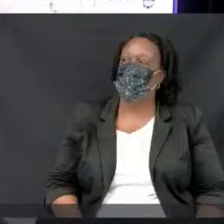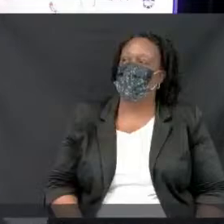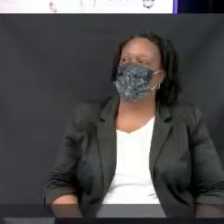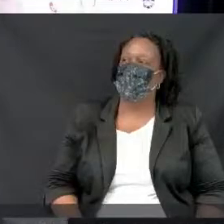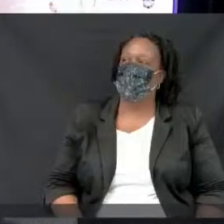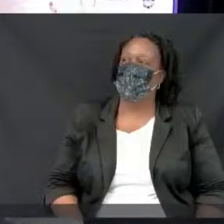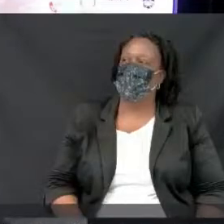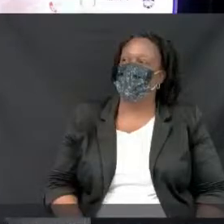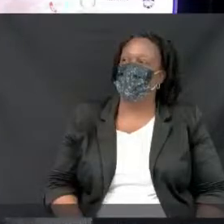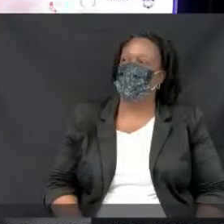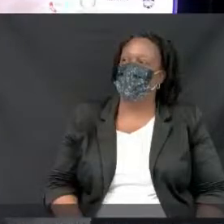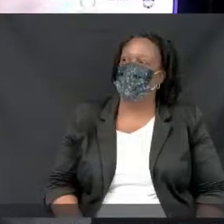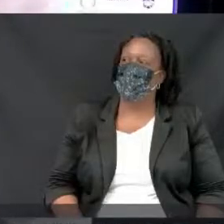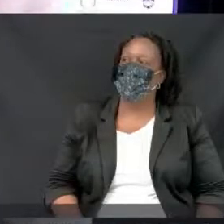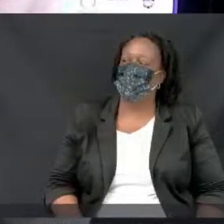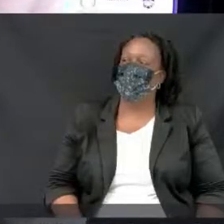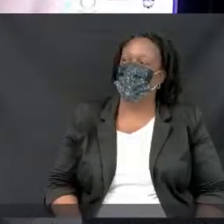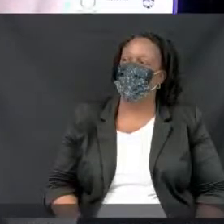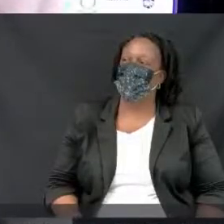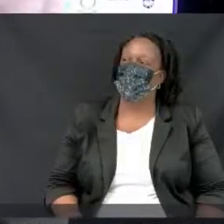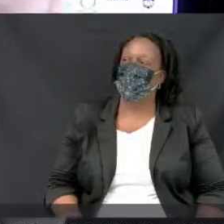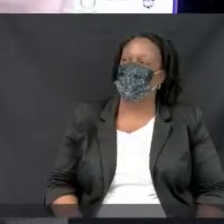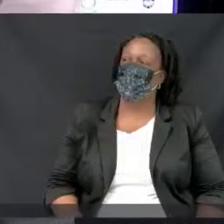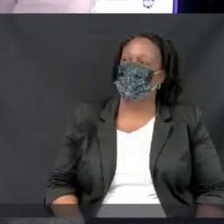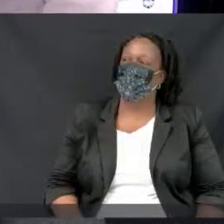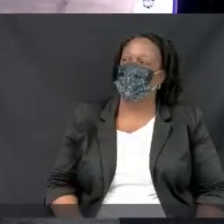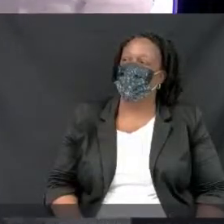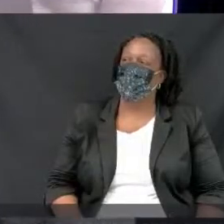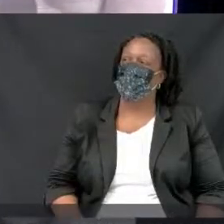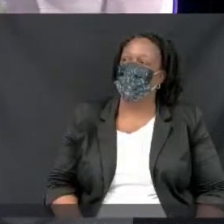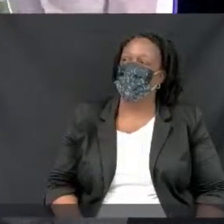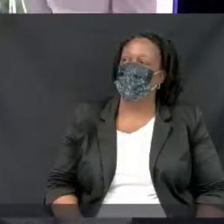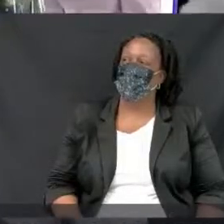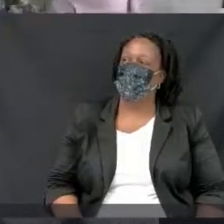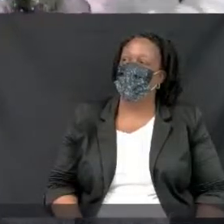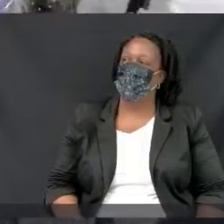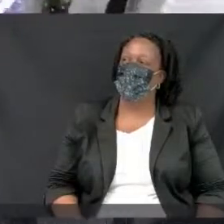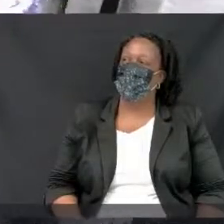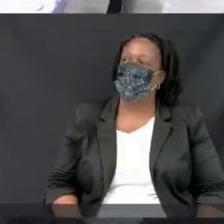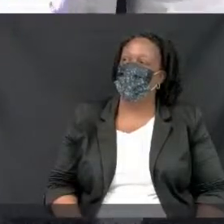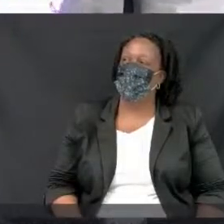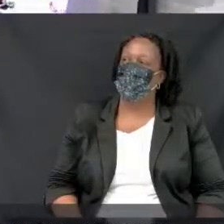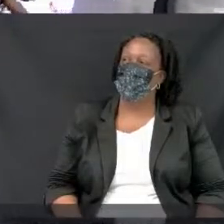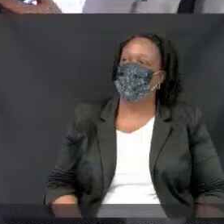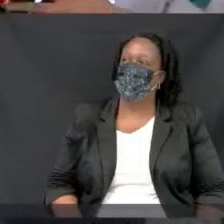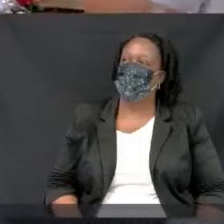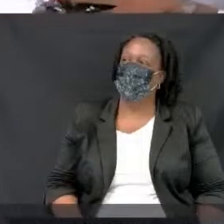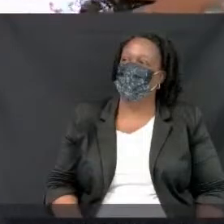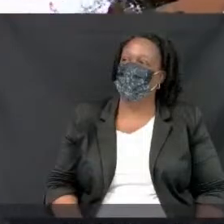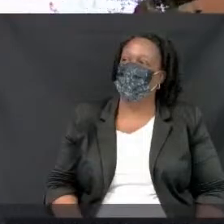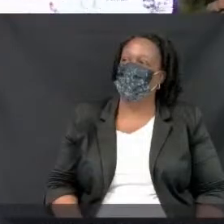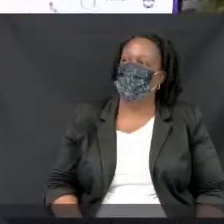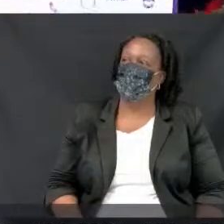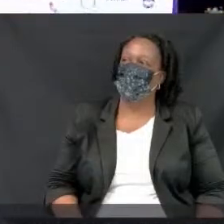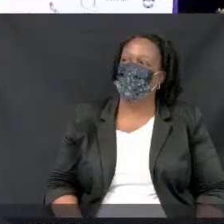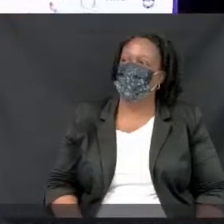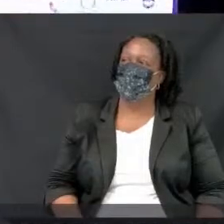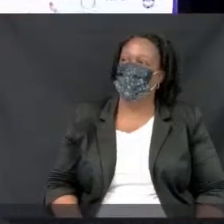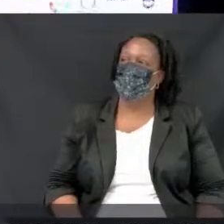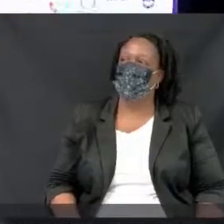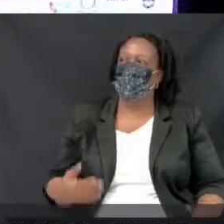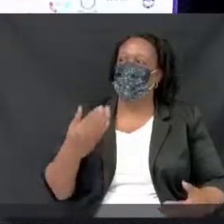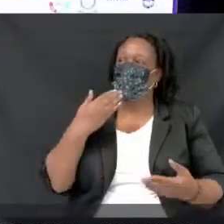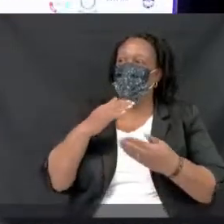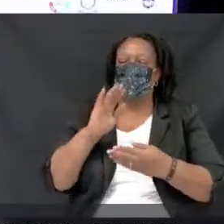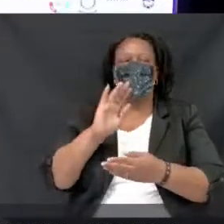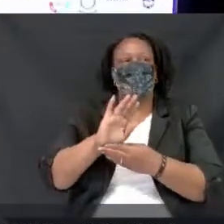I guess so. May I help you? That's all right. Since you helped get me into this. Okay. Good afternoon